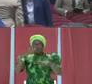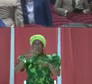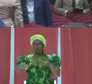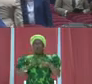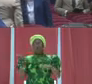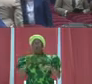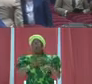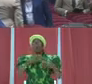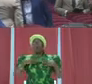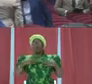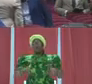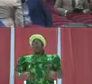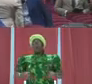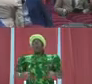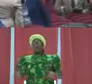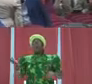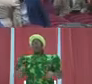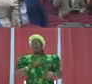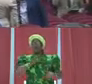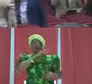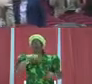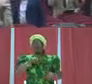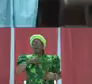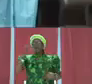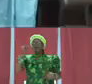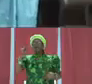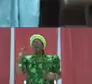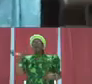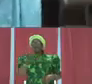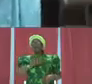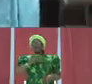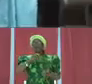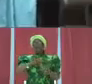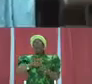our souls, our spirit.